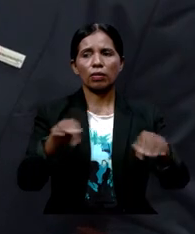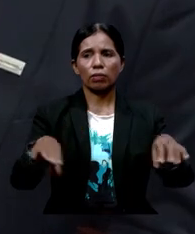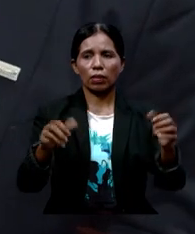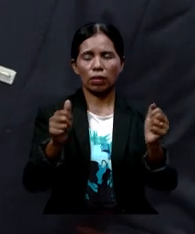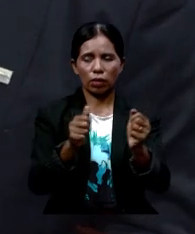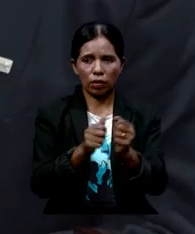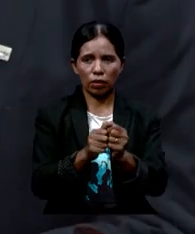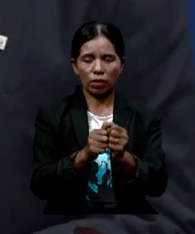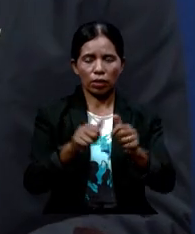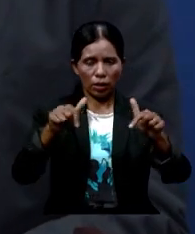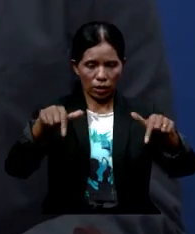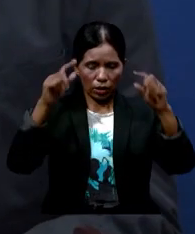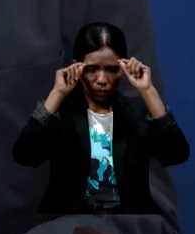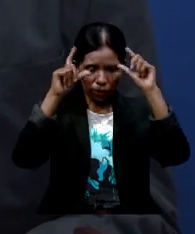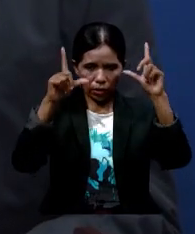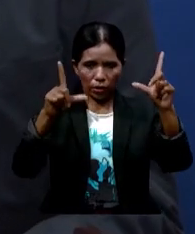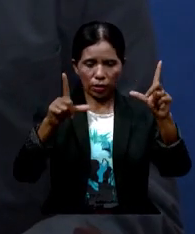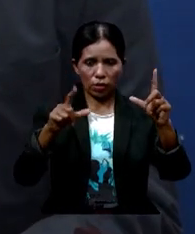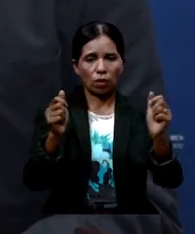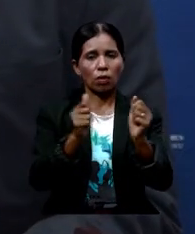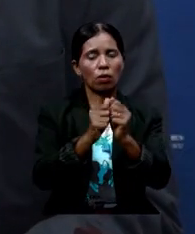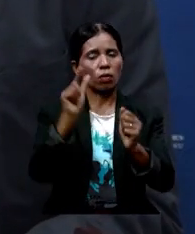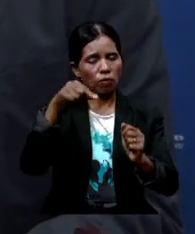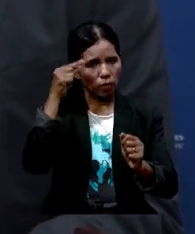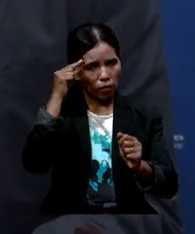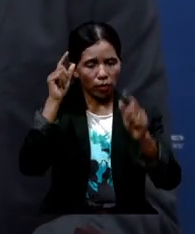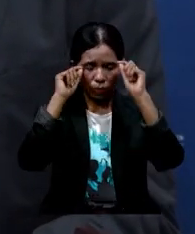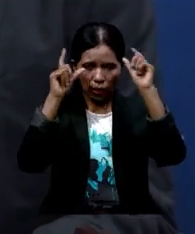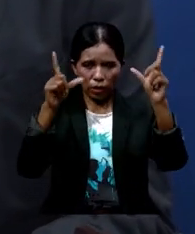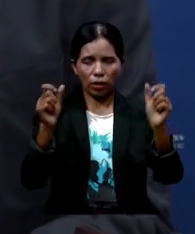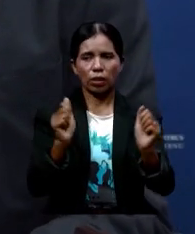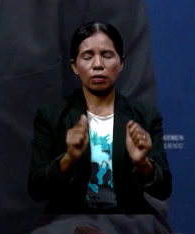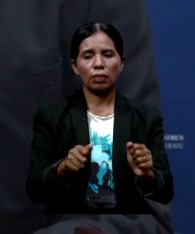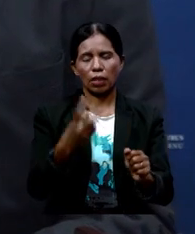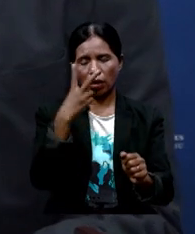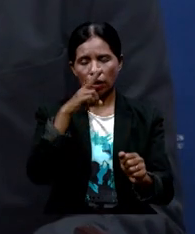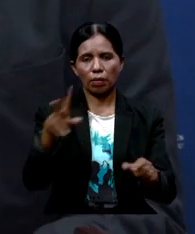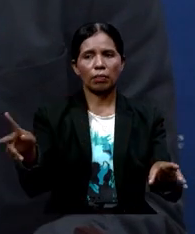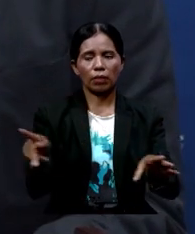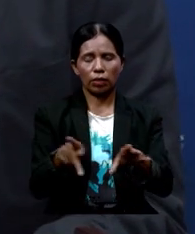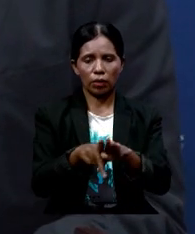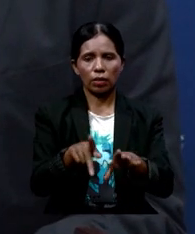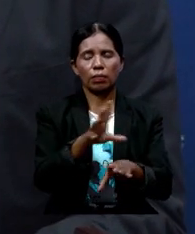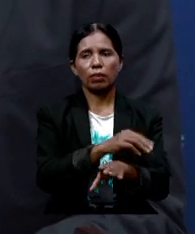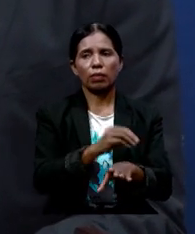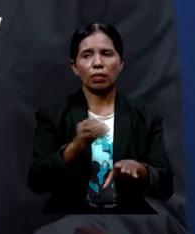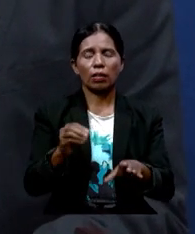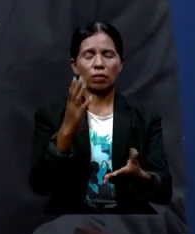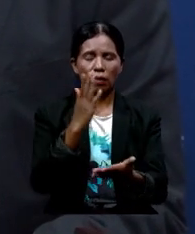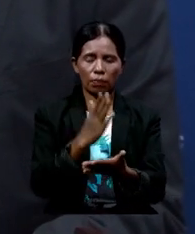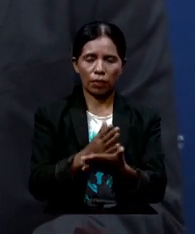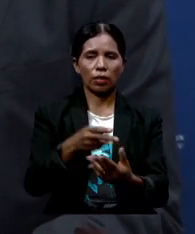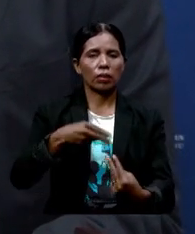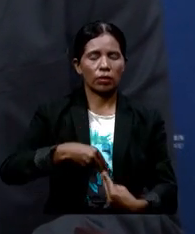more in Timor-Leste with the government to be a trusted partner, a trusted ally to combat